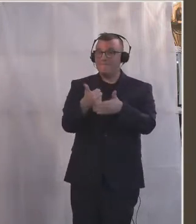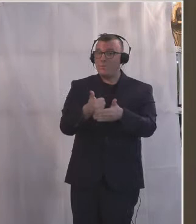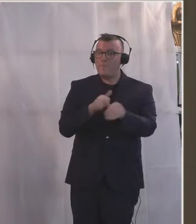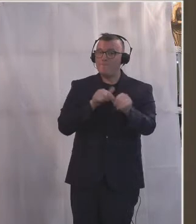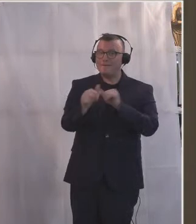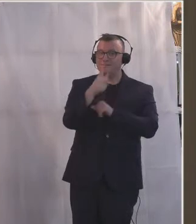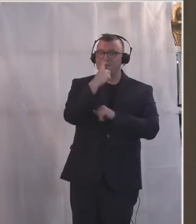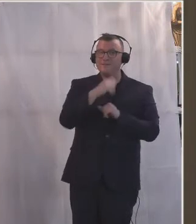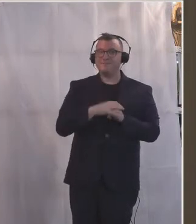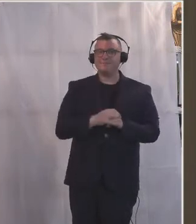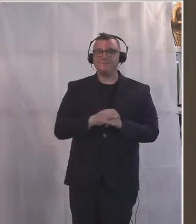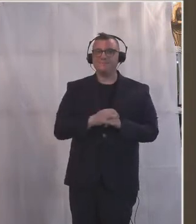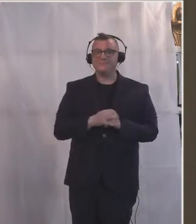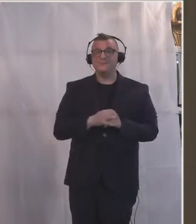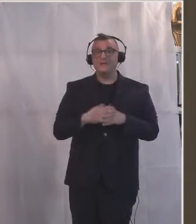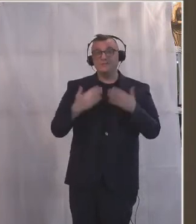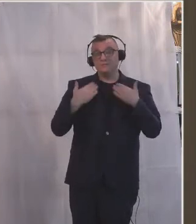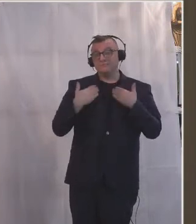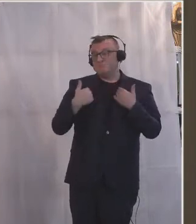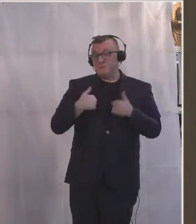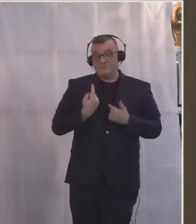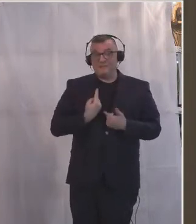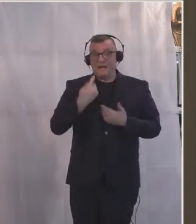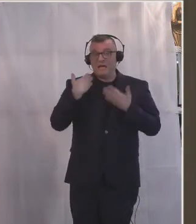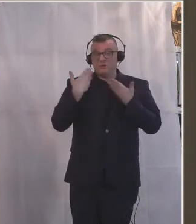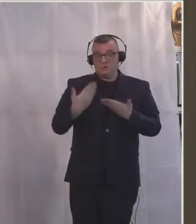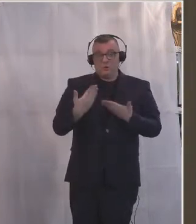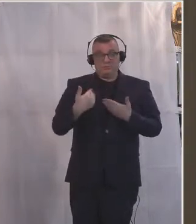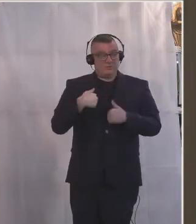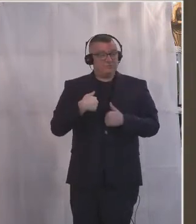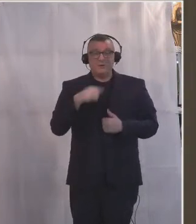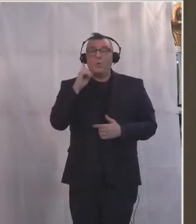So I don't know what it's like to be a woman,